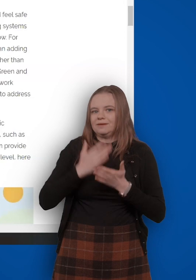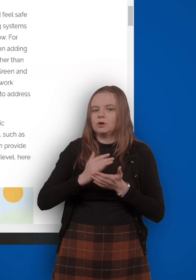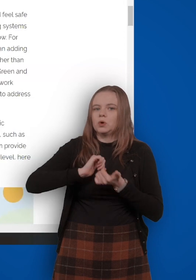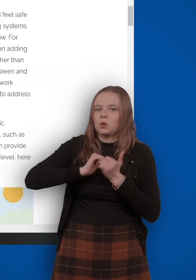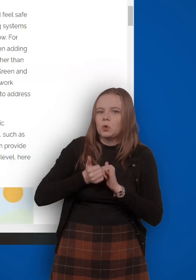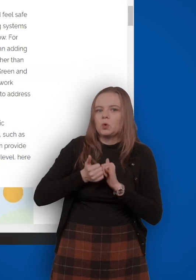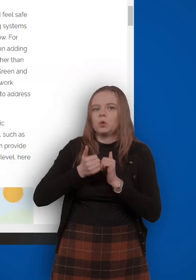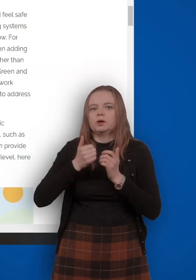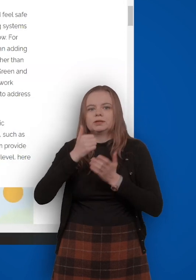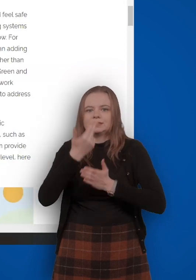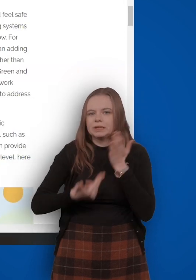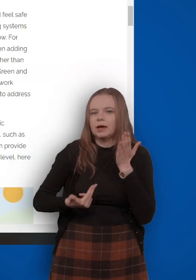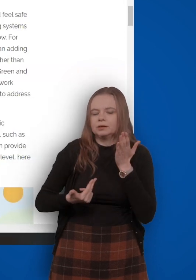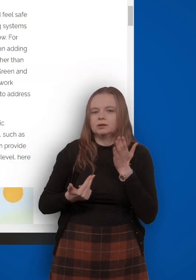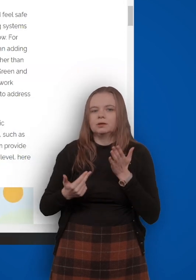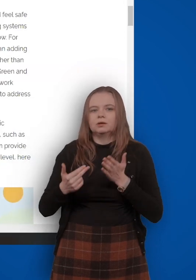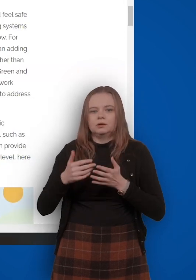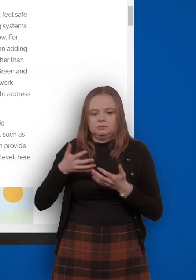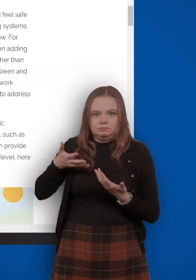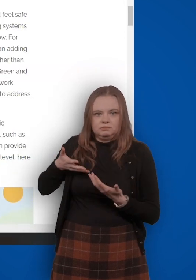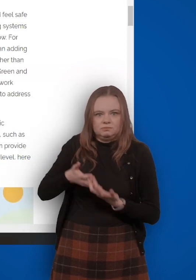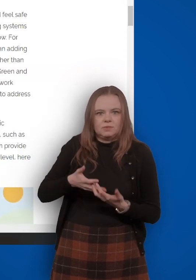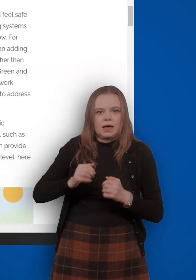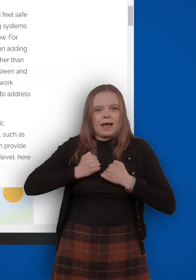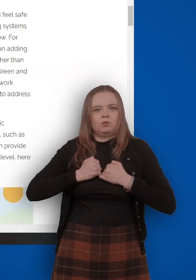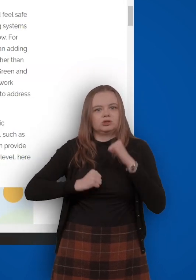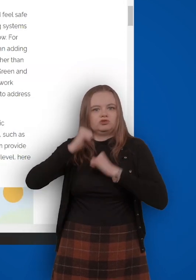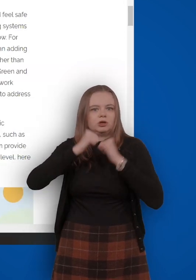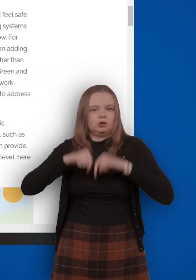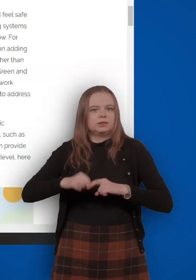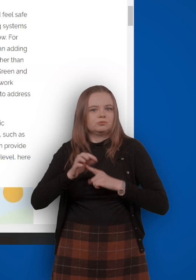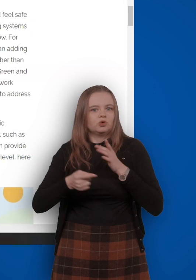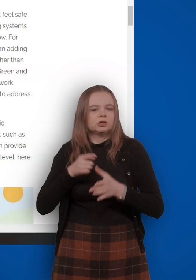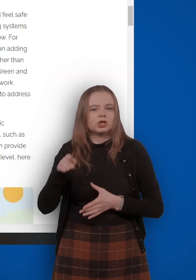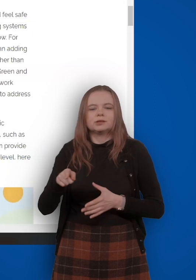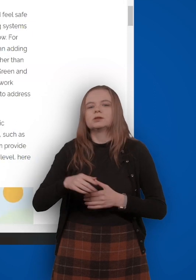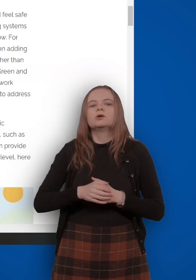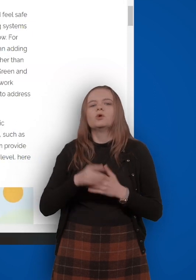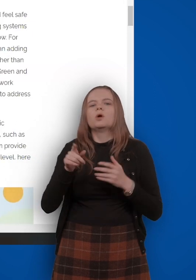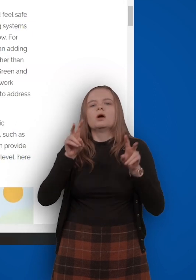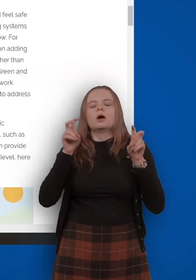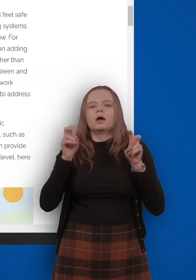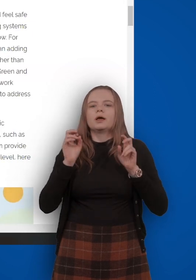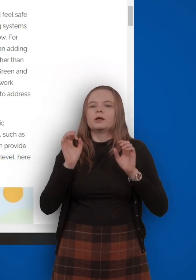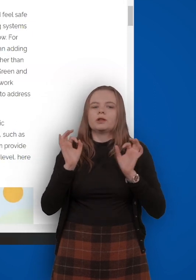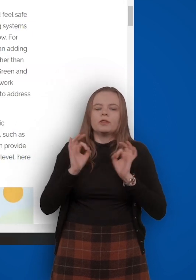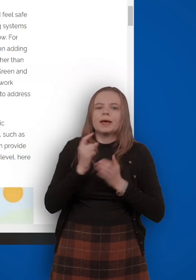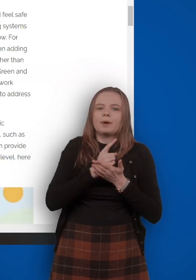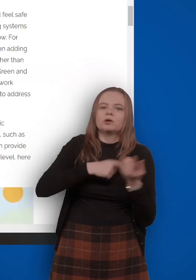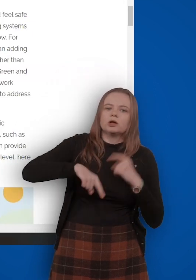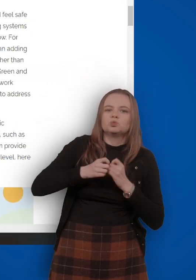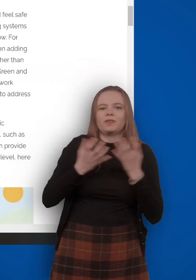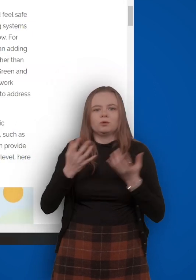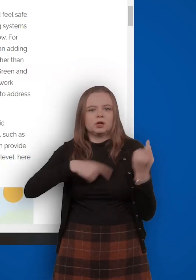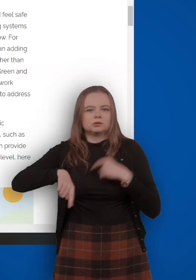sort of fundamentally embedded into the structure of the project, and it's that nothing about us without us.